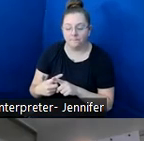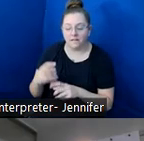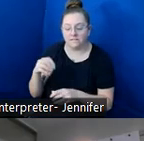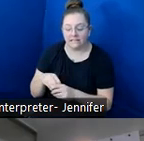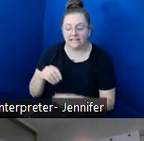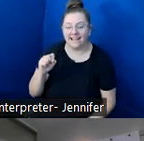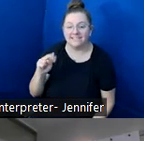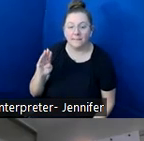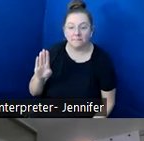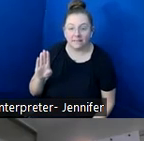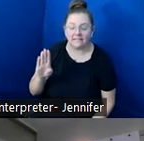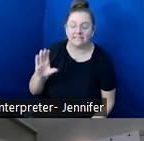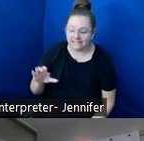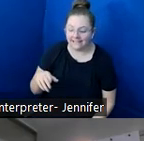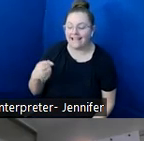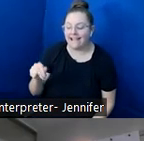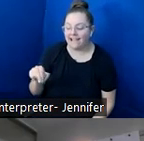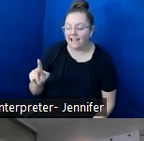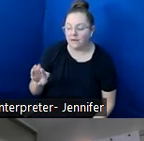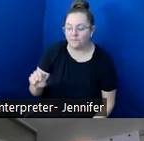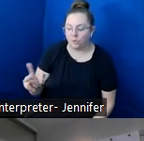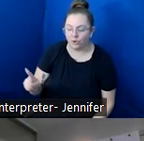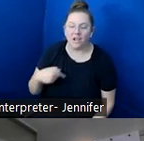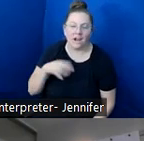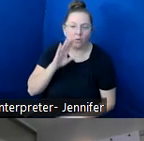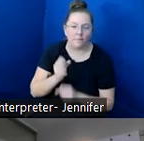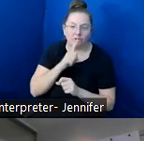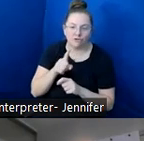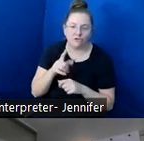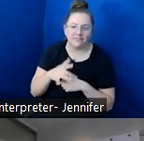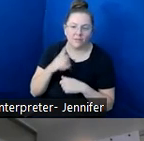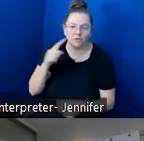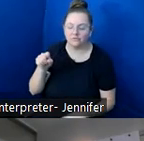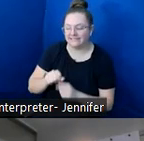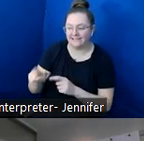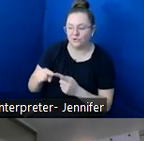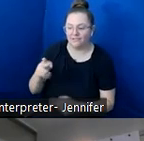SNBC handbook, which I can make available to the hub staff.